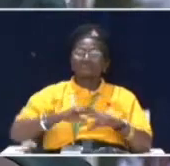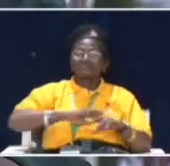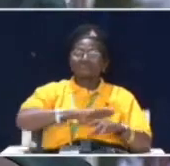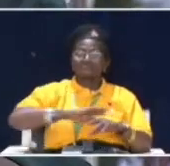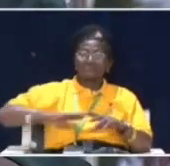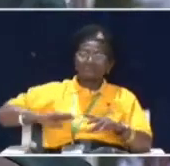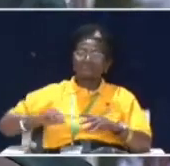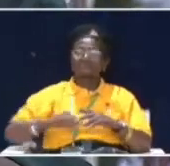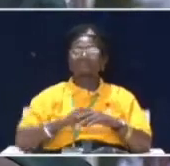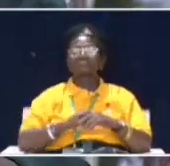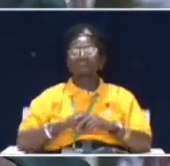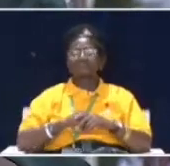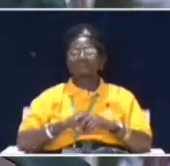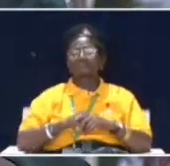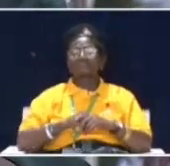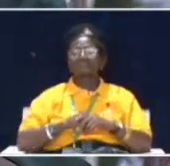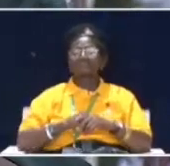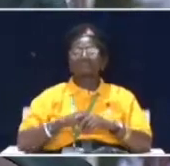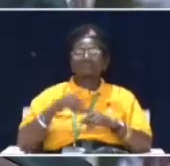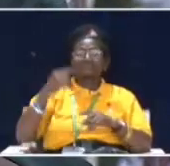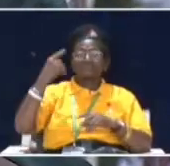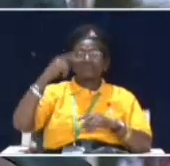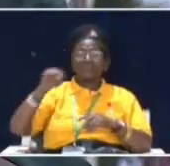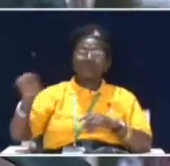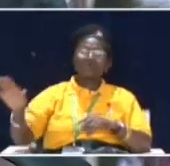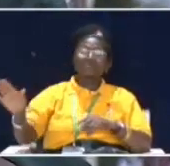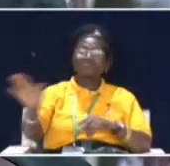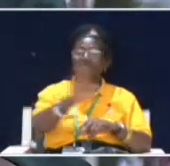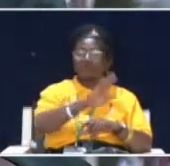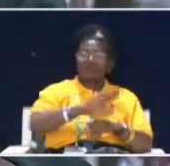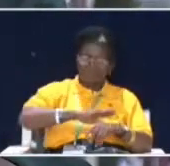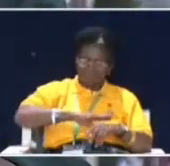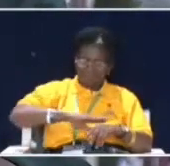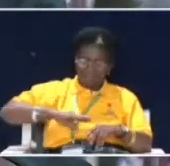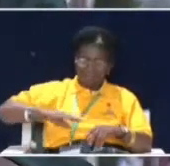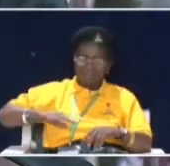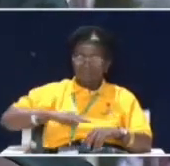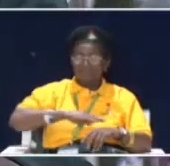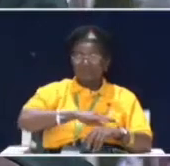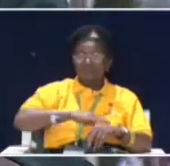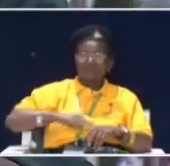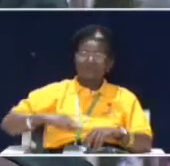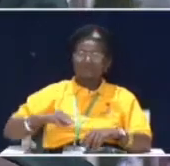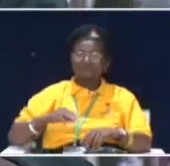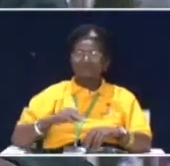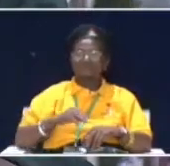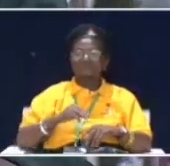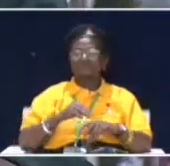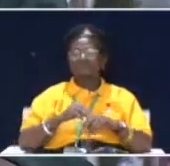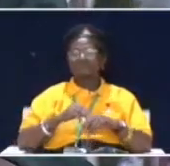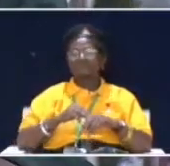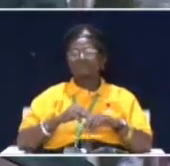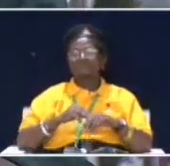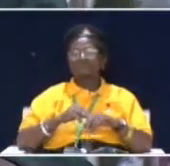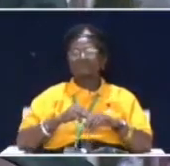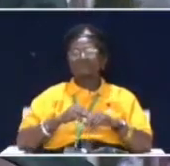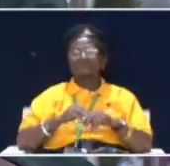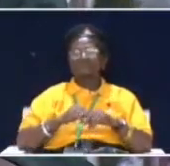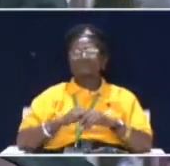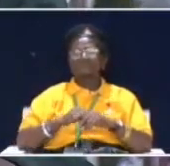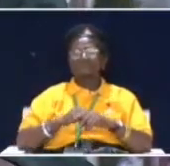lò. For your passport. Fún àwòrán rẹ láti lò. Fún ìwé ìrìnsẹ̀. Ìwé